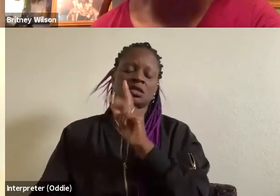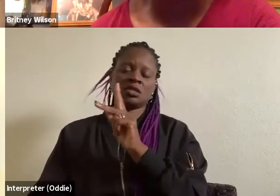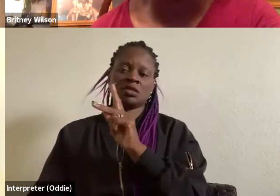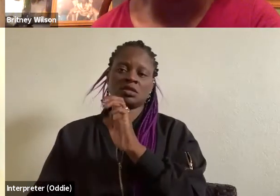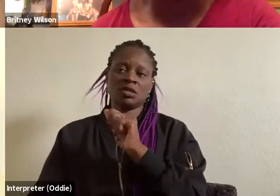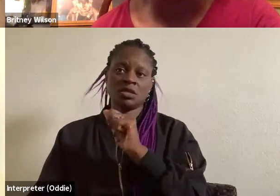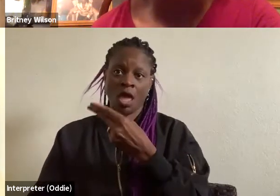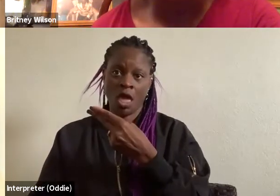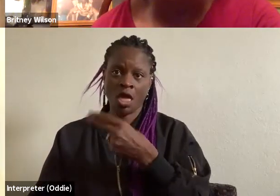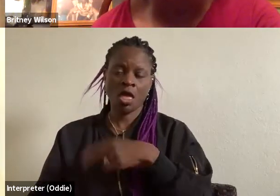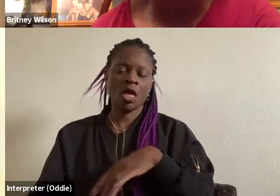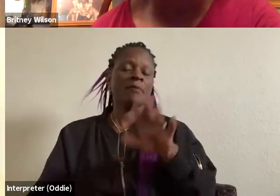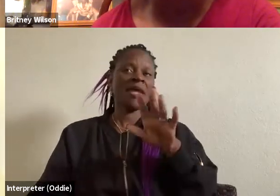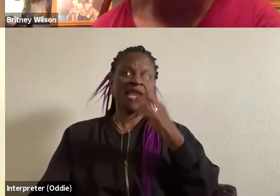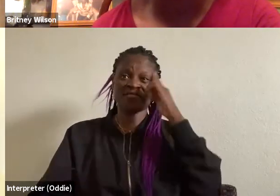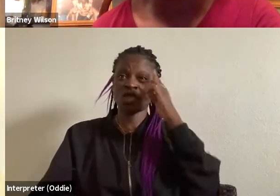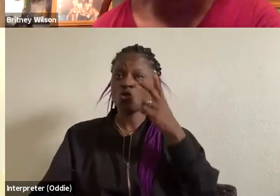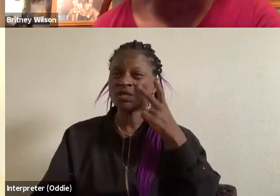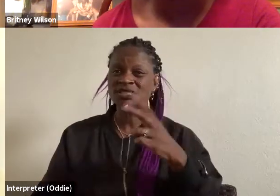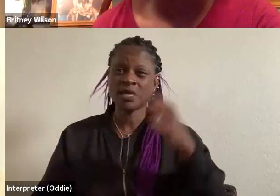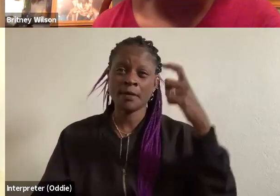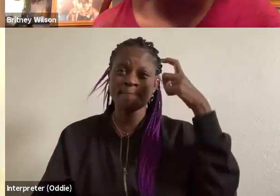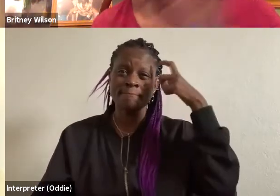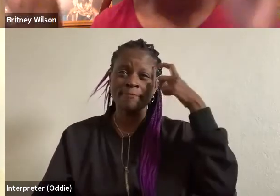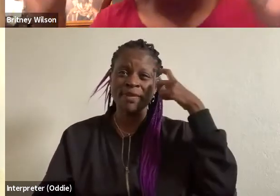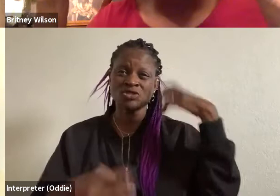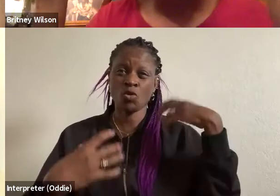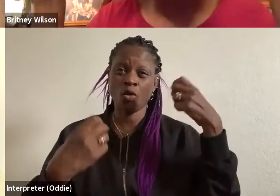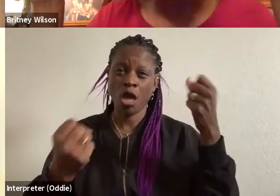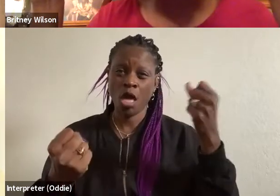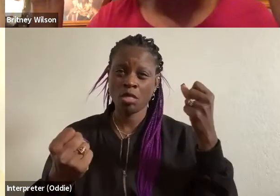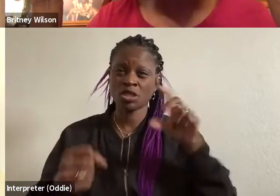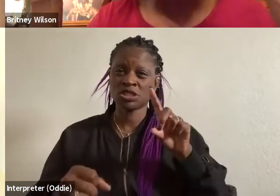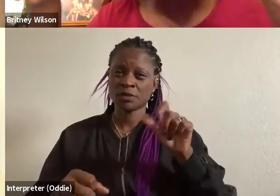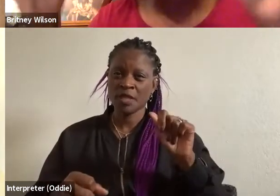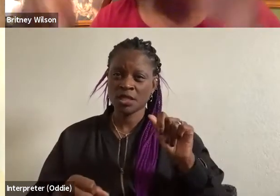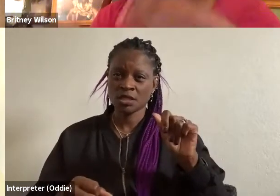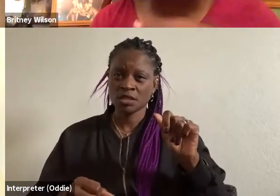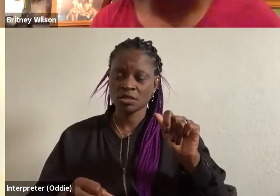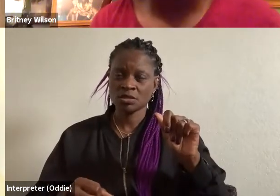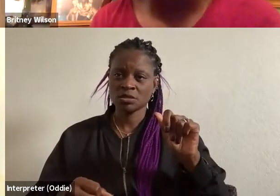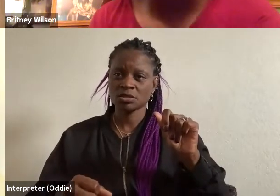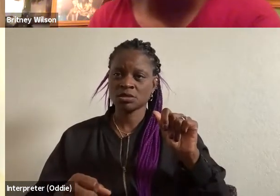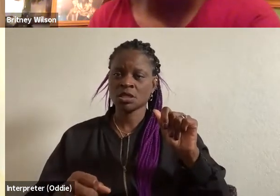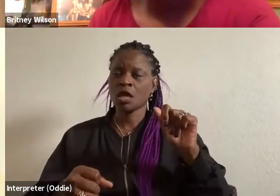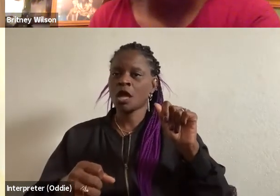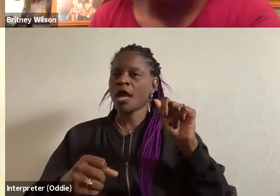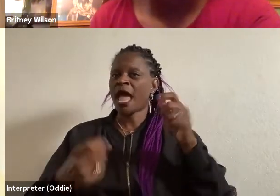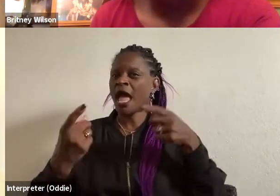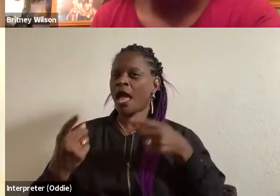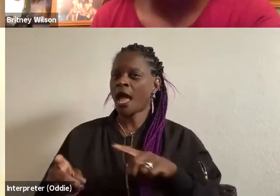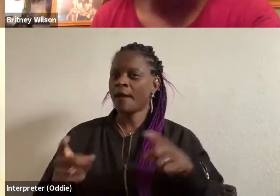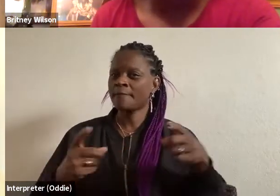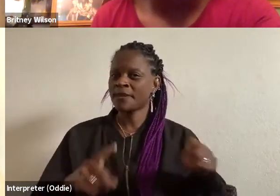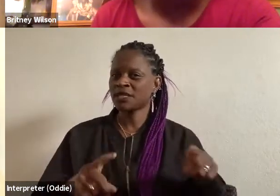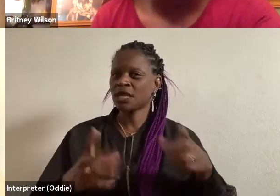seeing mental health disabilities become more in vogue, for lack of a better phrase, in the Black community. You see a